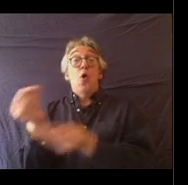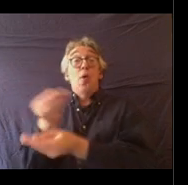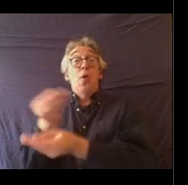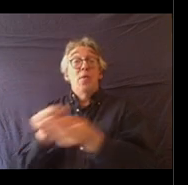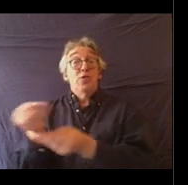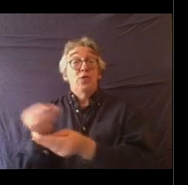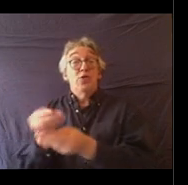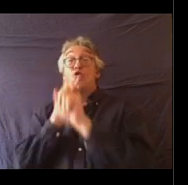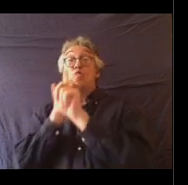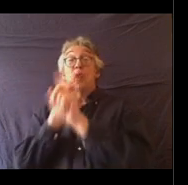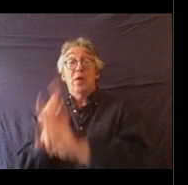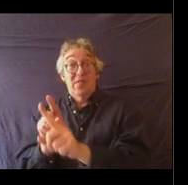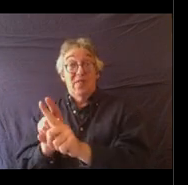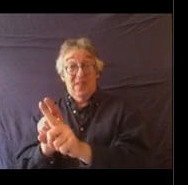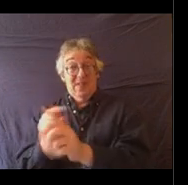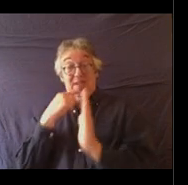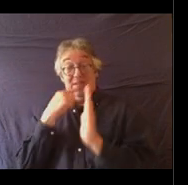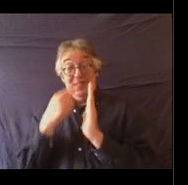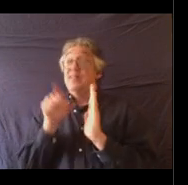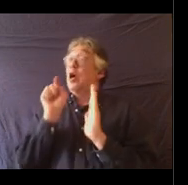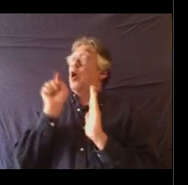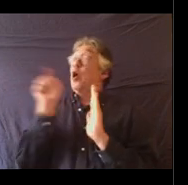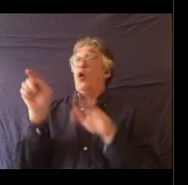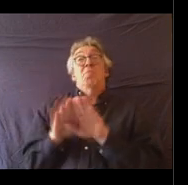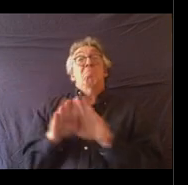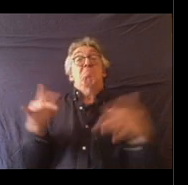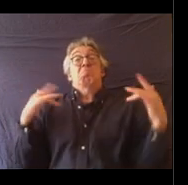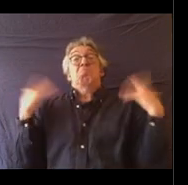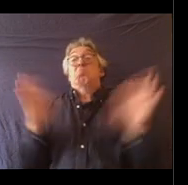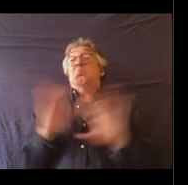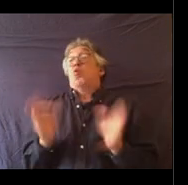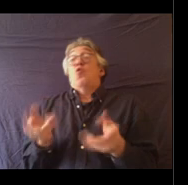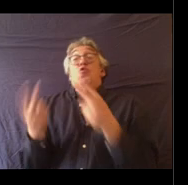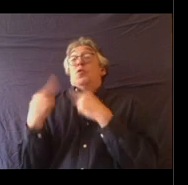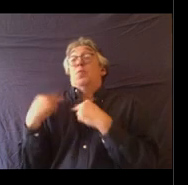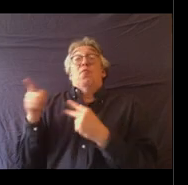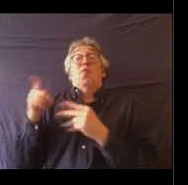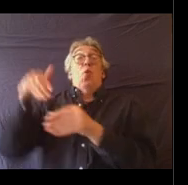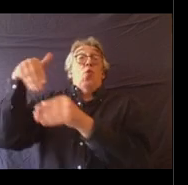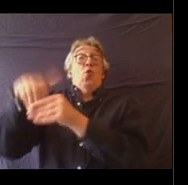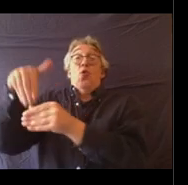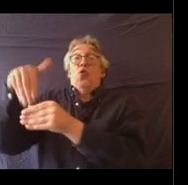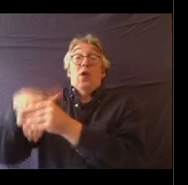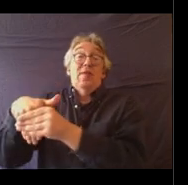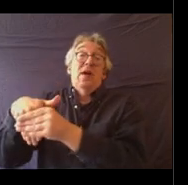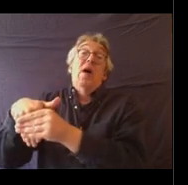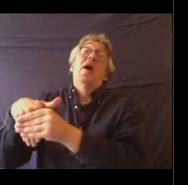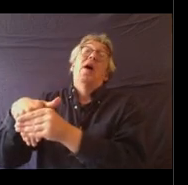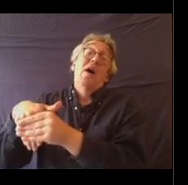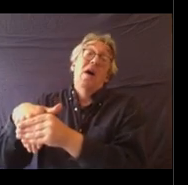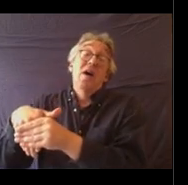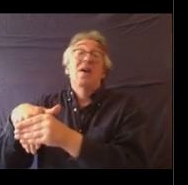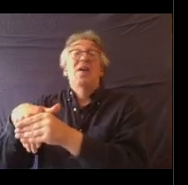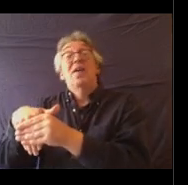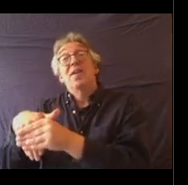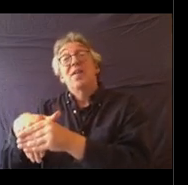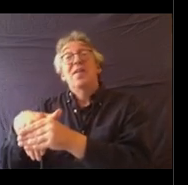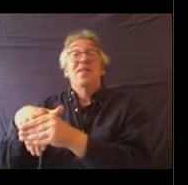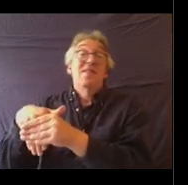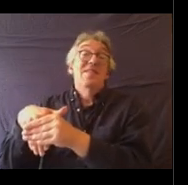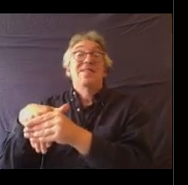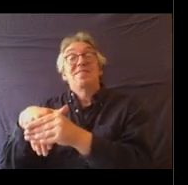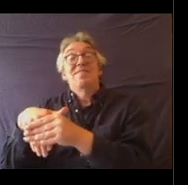are not responsible for the content which is posted. to a certain degree, but this I think politically